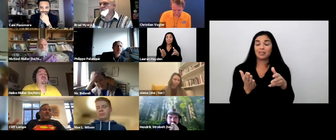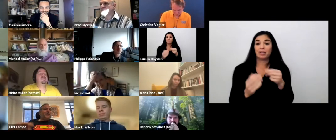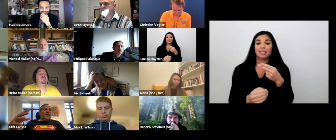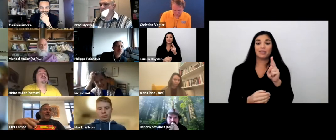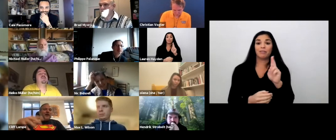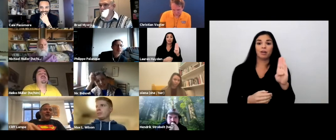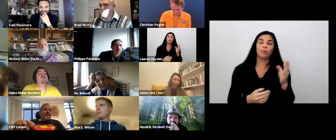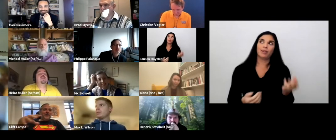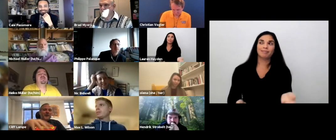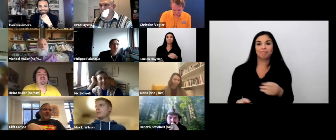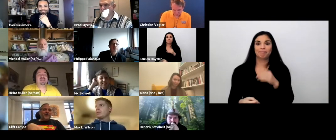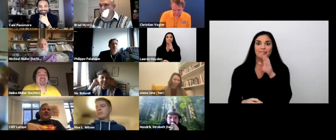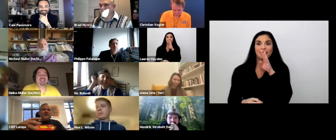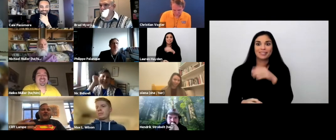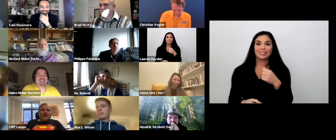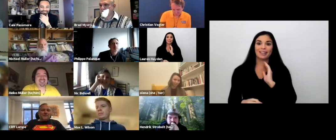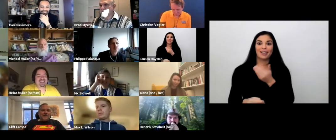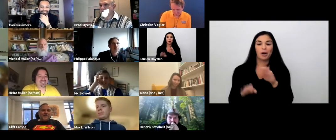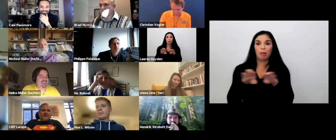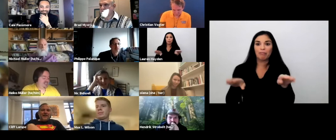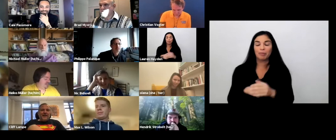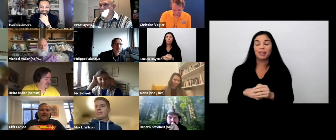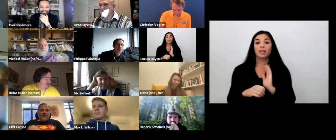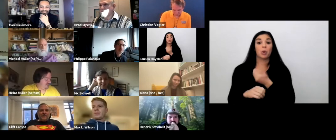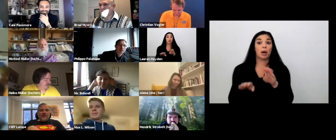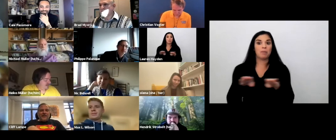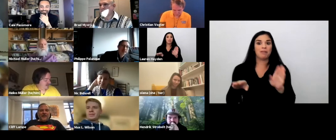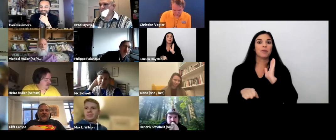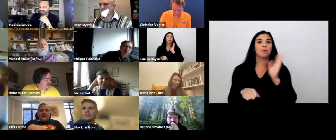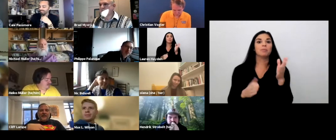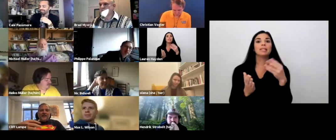The platform that we are going to use is very expensive.